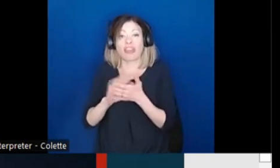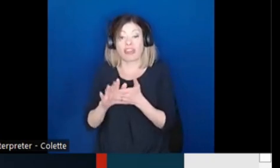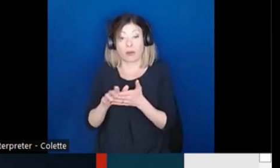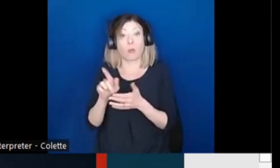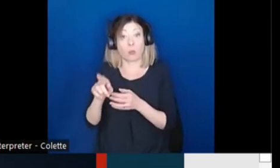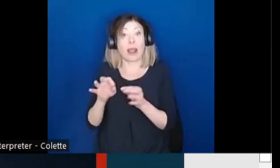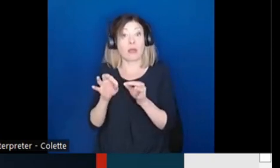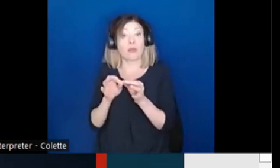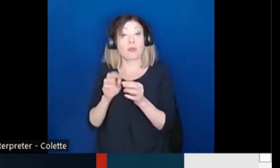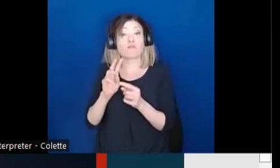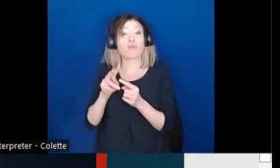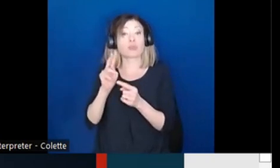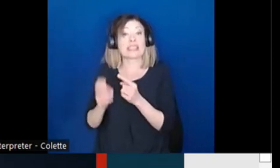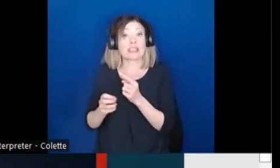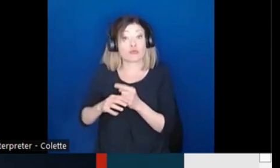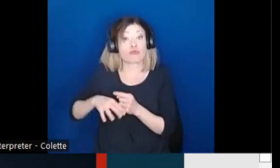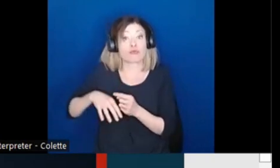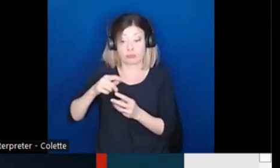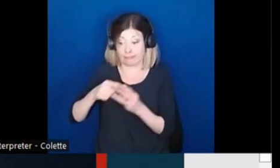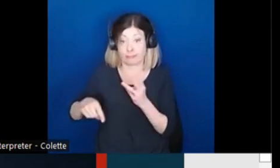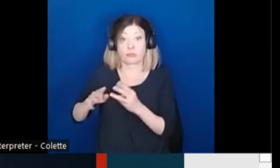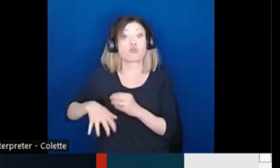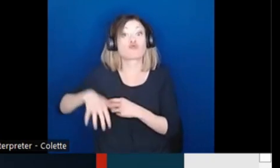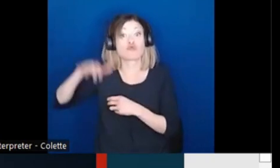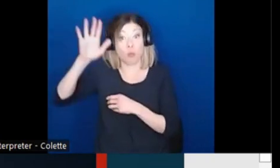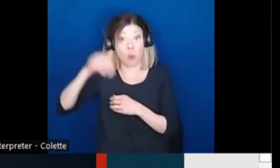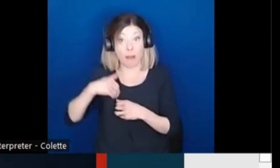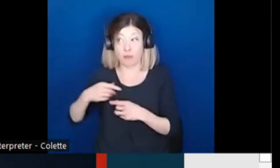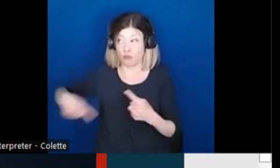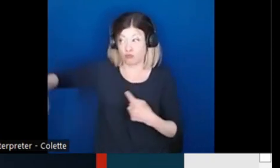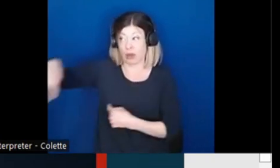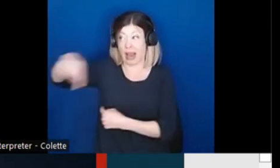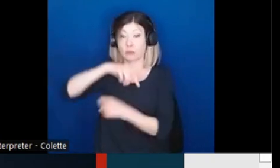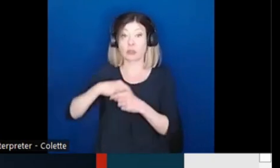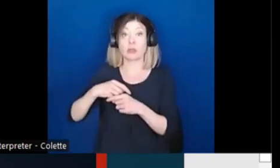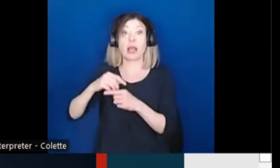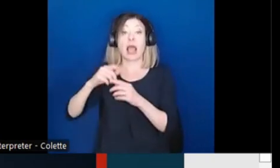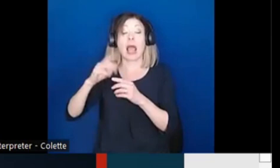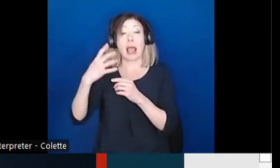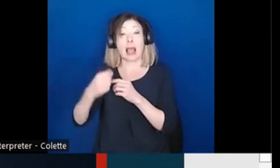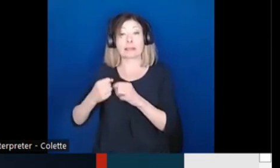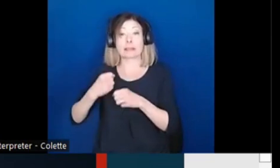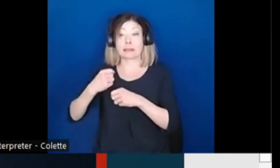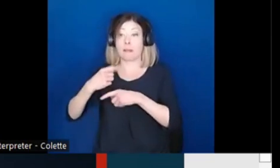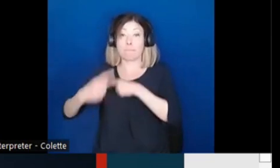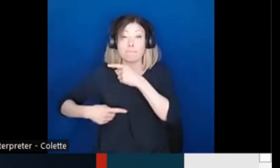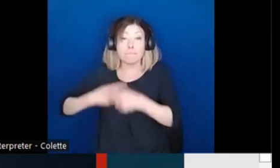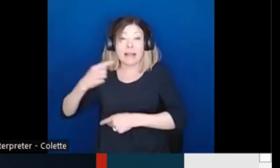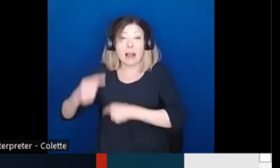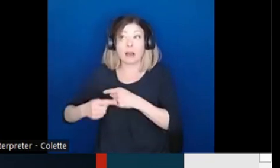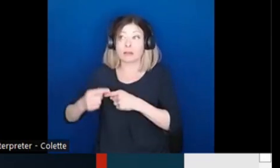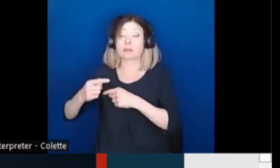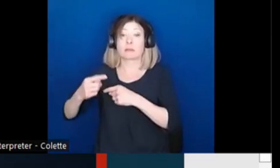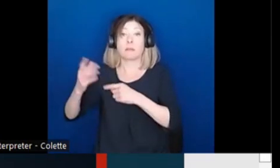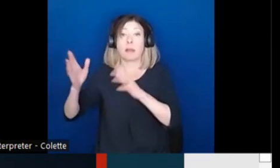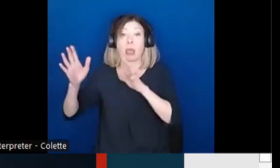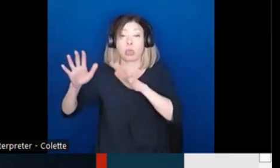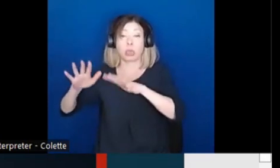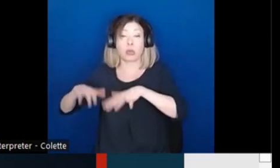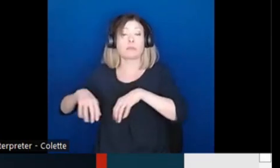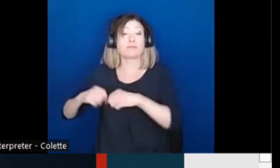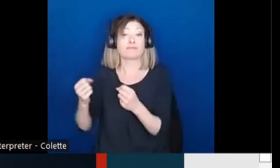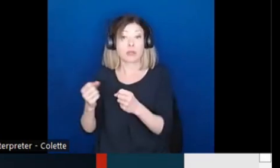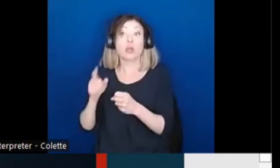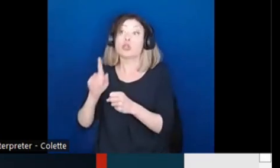There were ruins now all around of old mills from that time. The earliest mills were water powered. So these